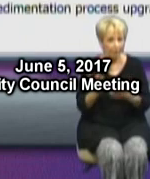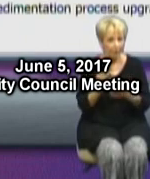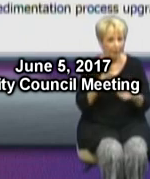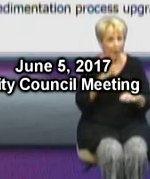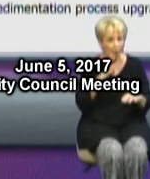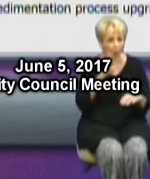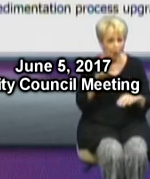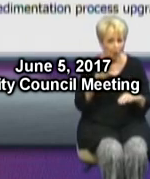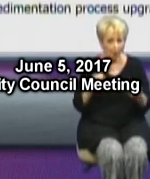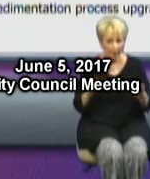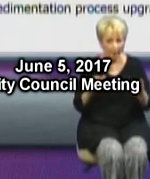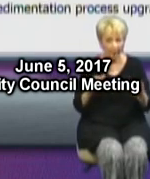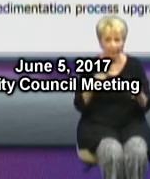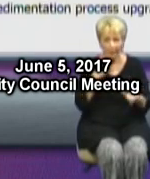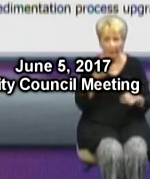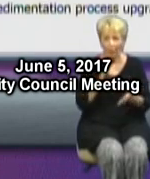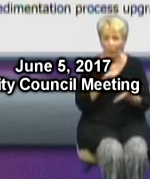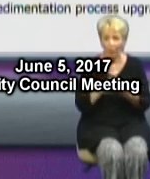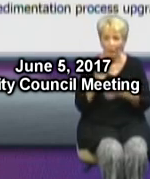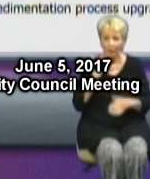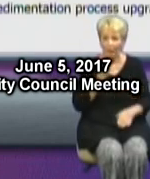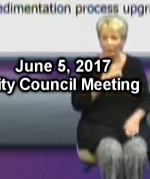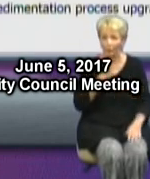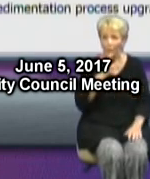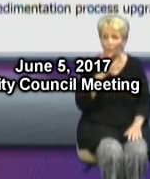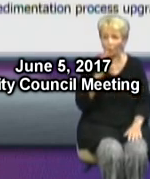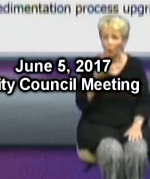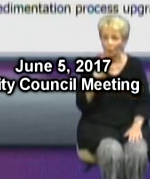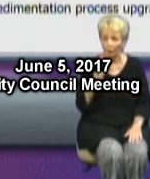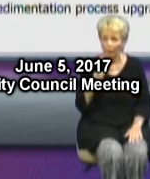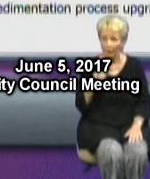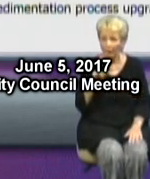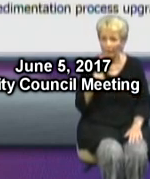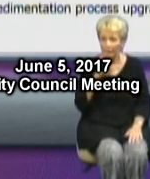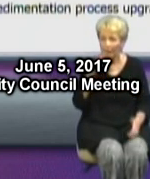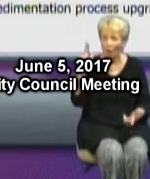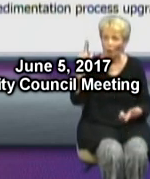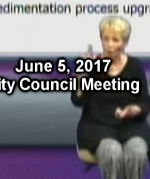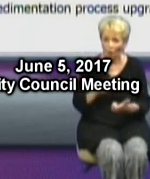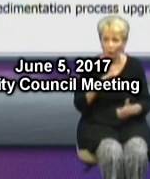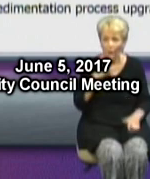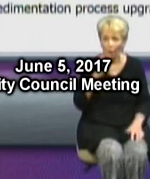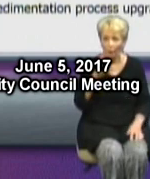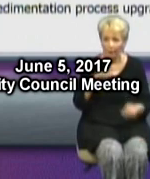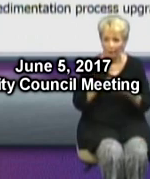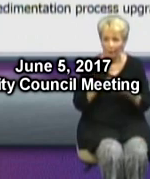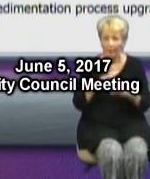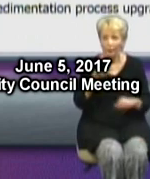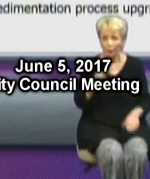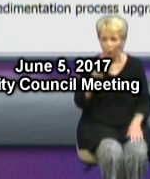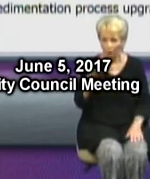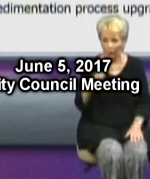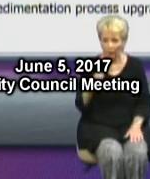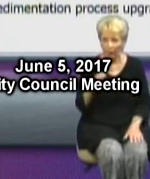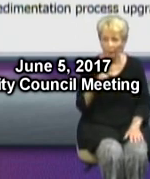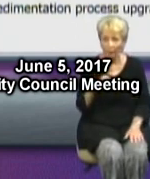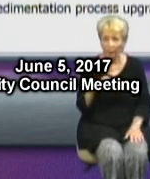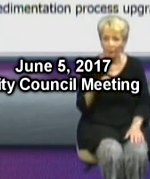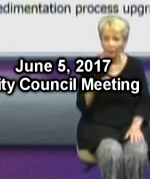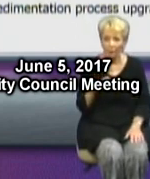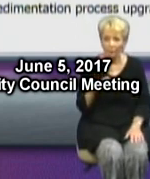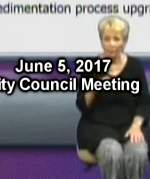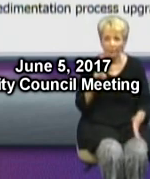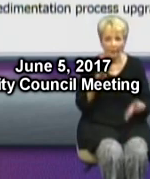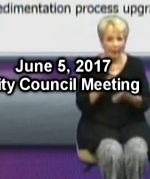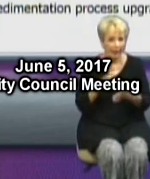water rates. We'll tell you that our water rates are the lowest water rates in the state of North Carolina. That is not